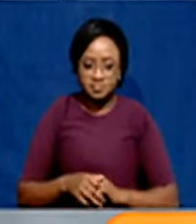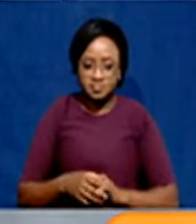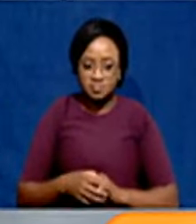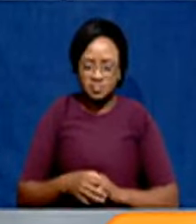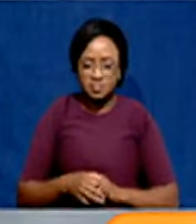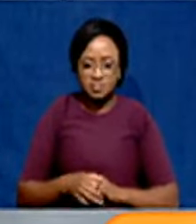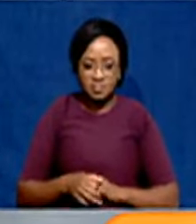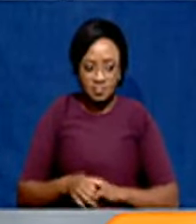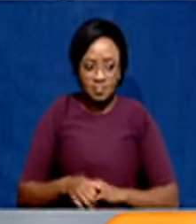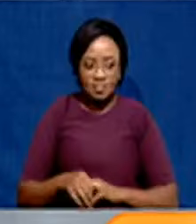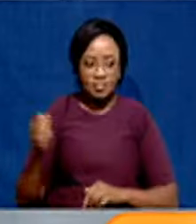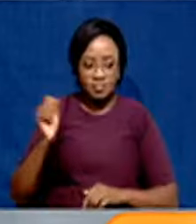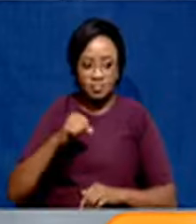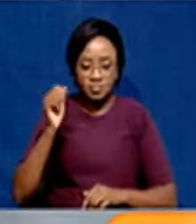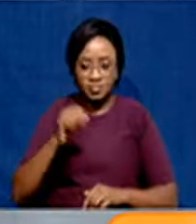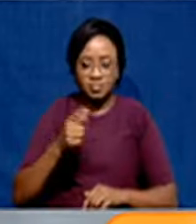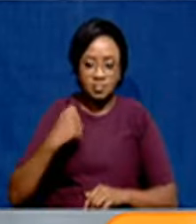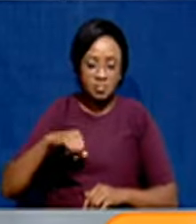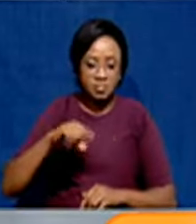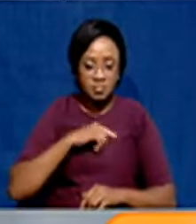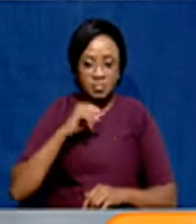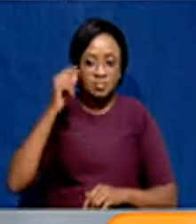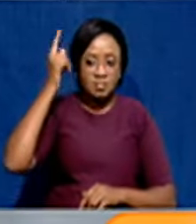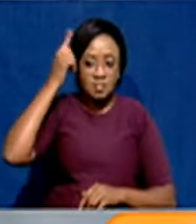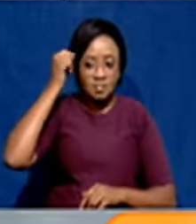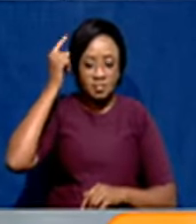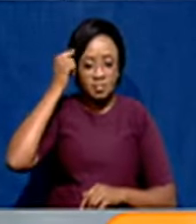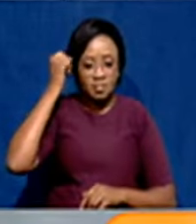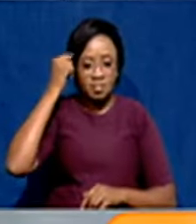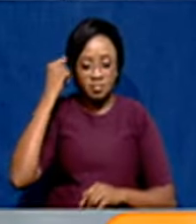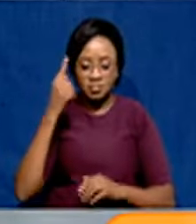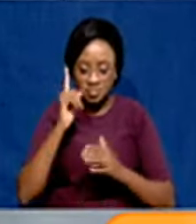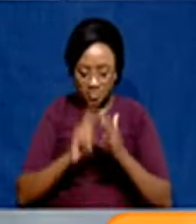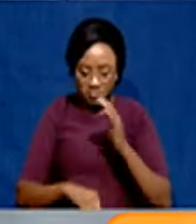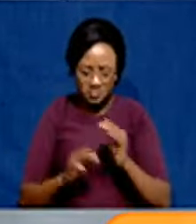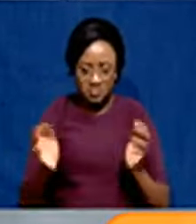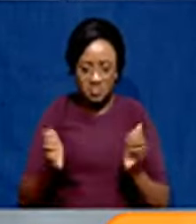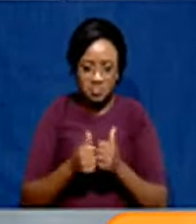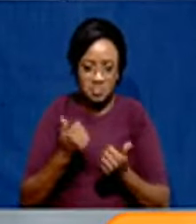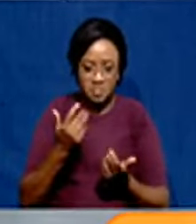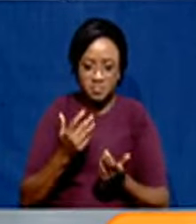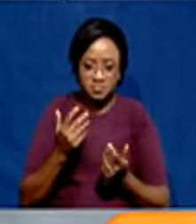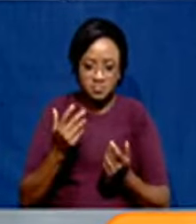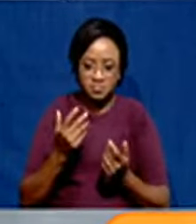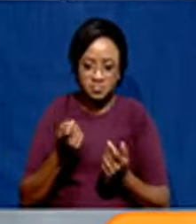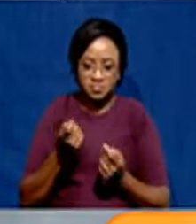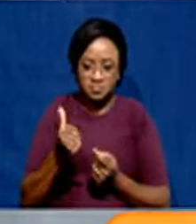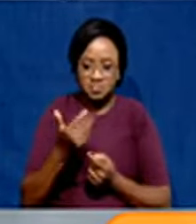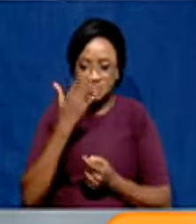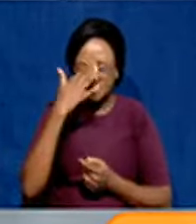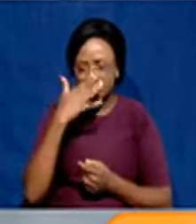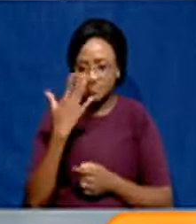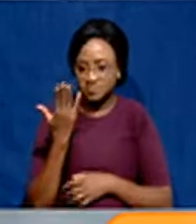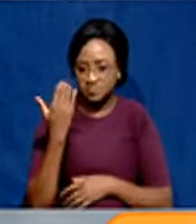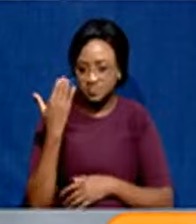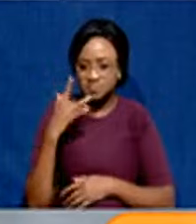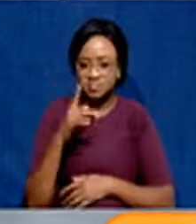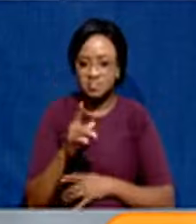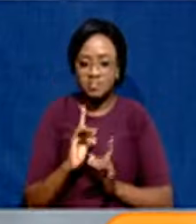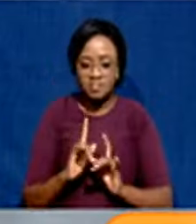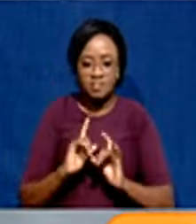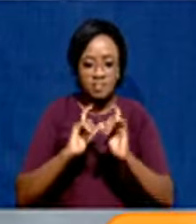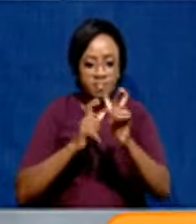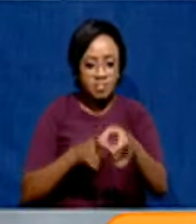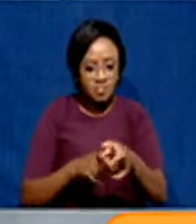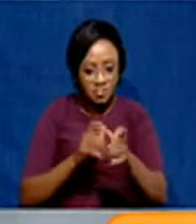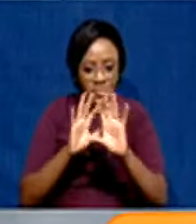You can imagine, as you reference the reality of what happened less than 10 days ago, the ratification of that world record, and looking at